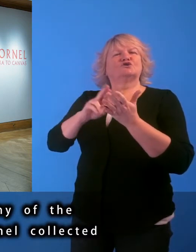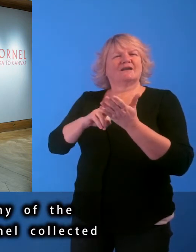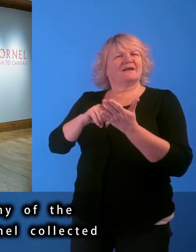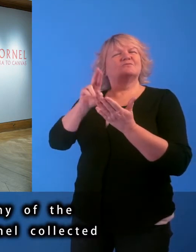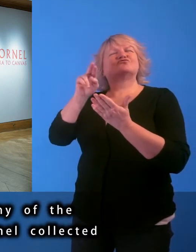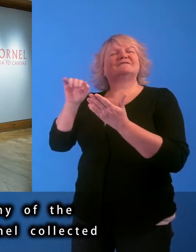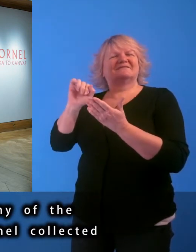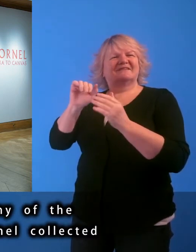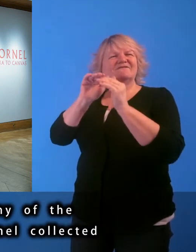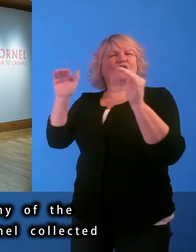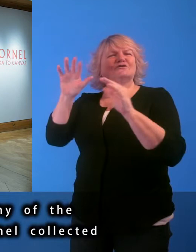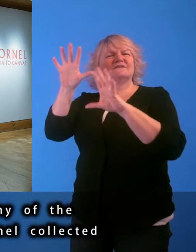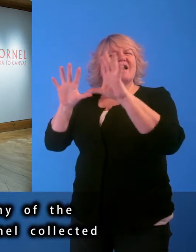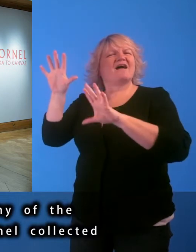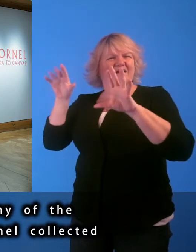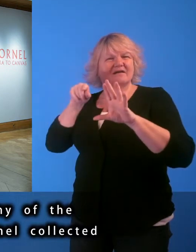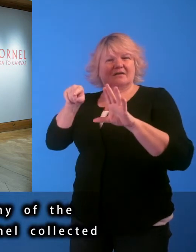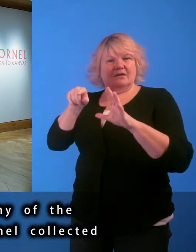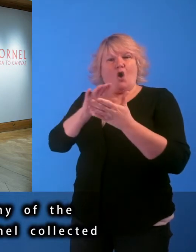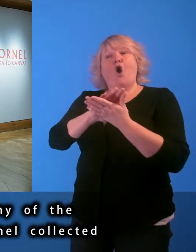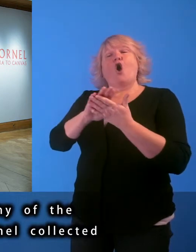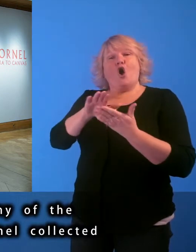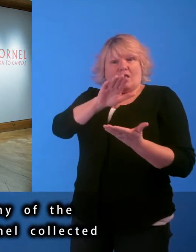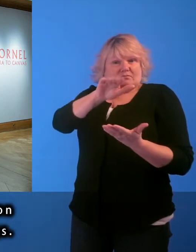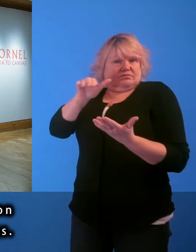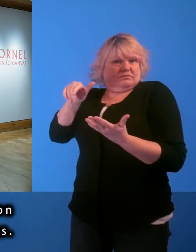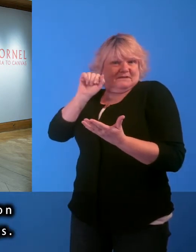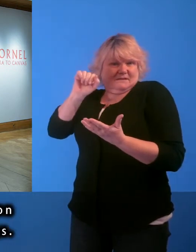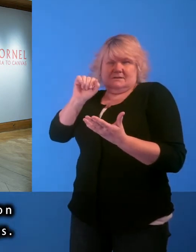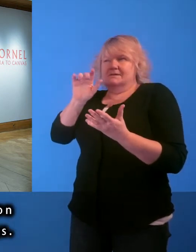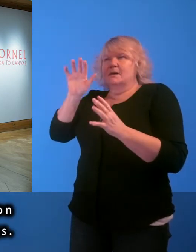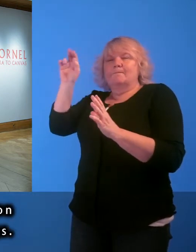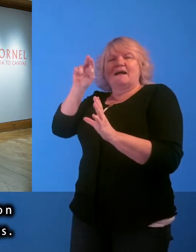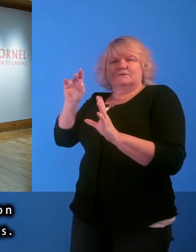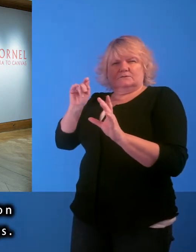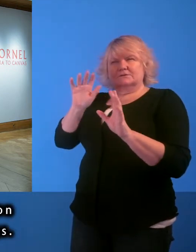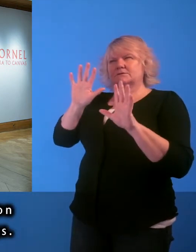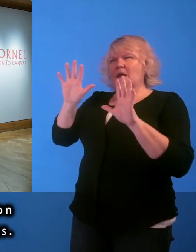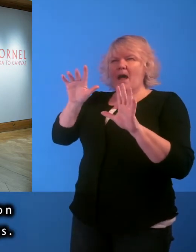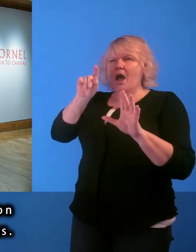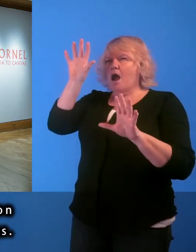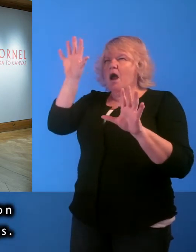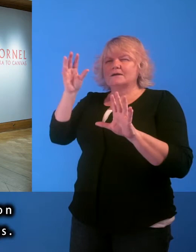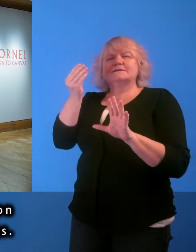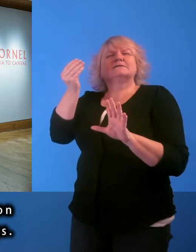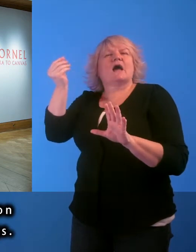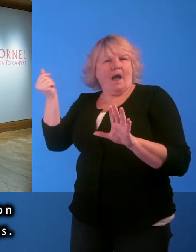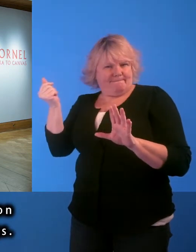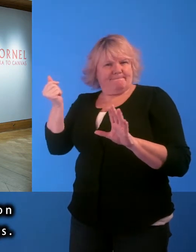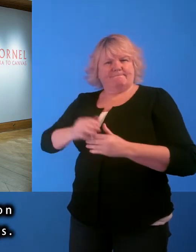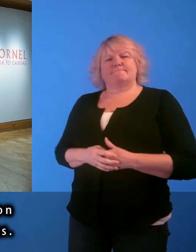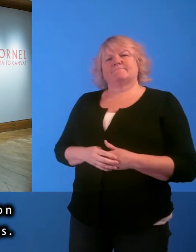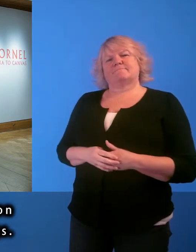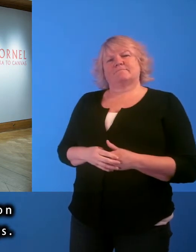Yokohama Shashin prints that Hornel collected is mirrored in the composition of a number of his